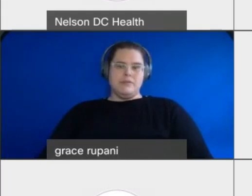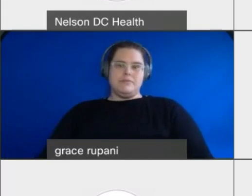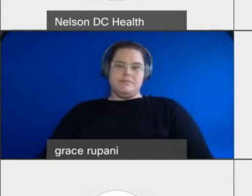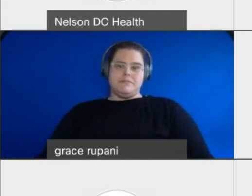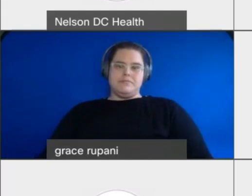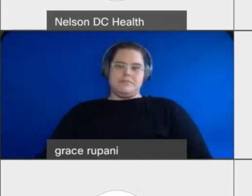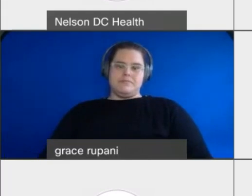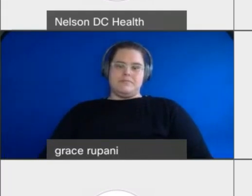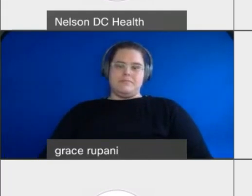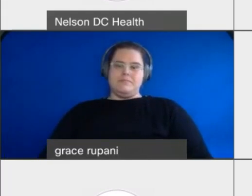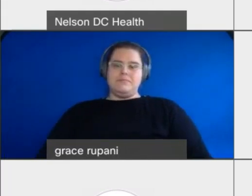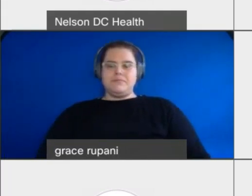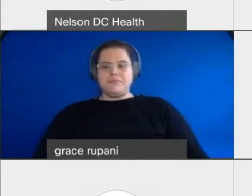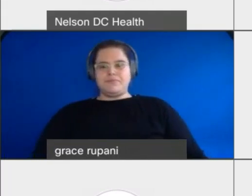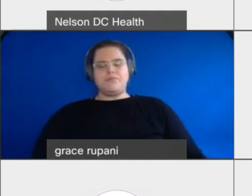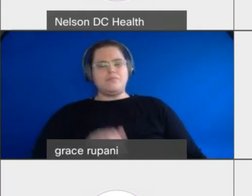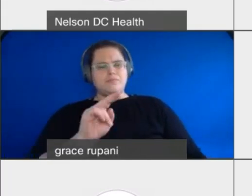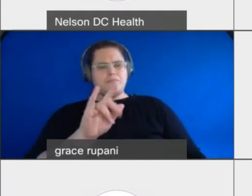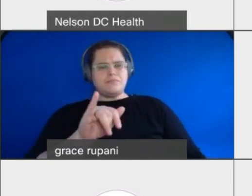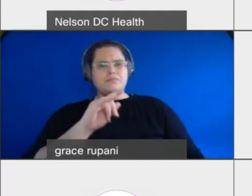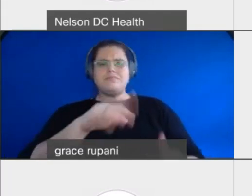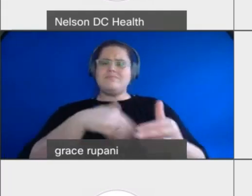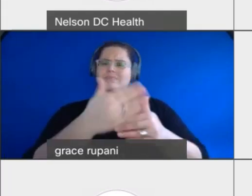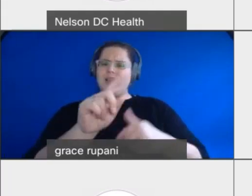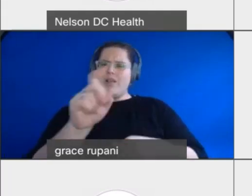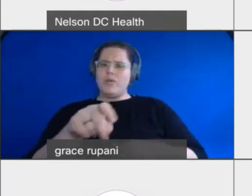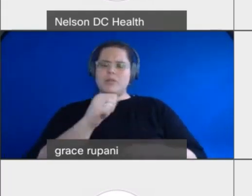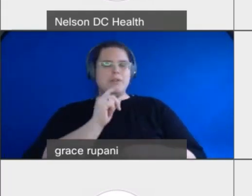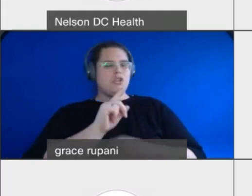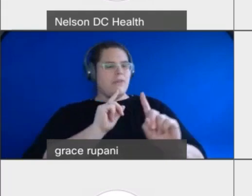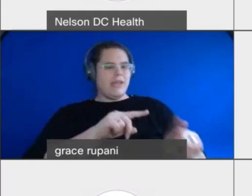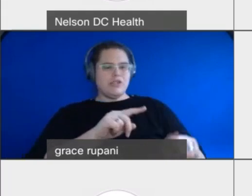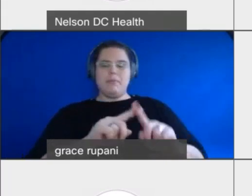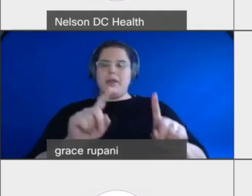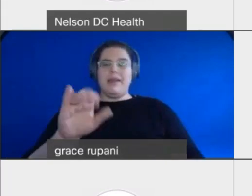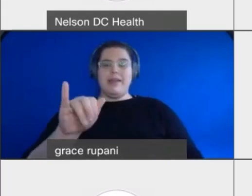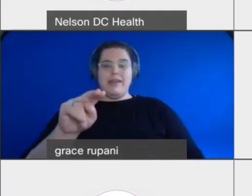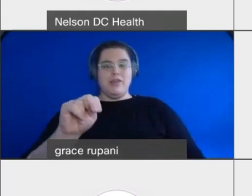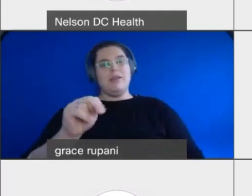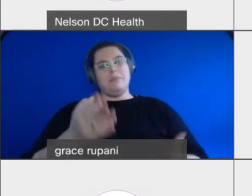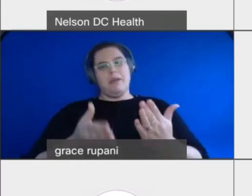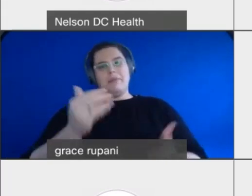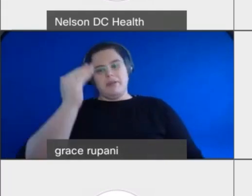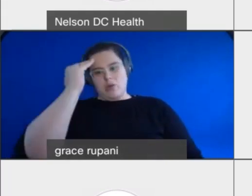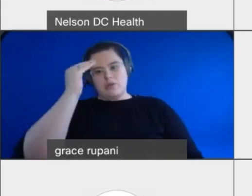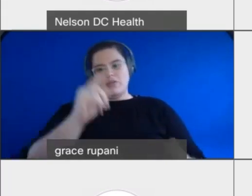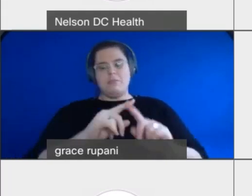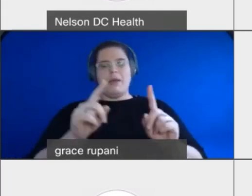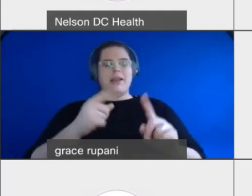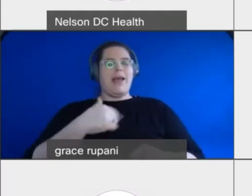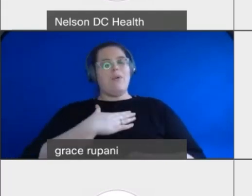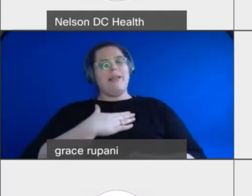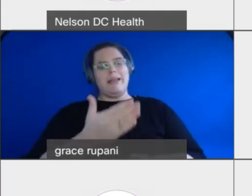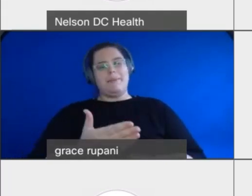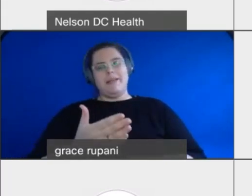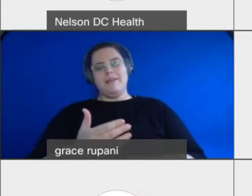The next question, I'm not sure it's been answered yet, and maybe Karen knows. And I will admit I was much more focused on just our